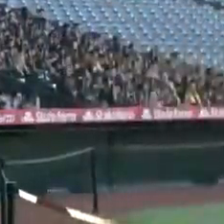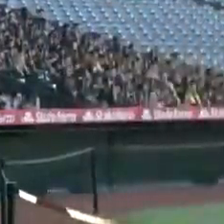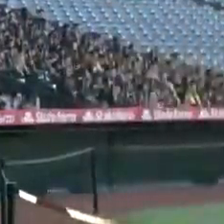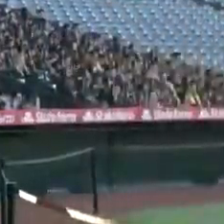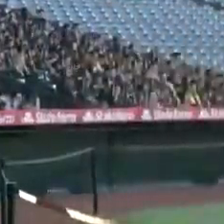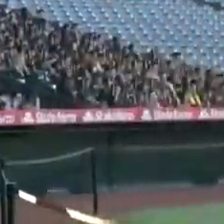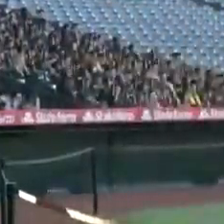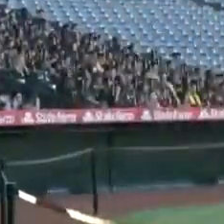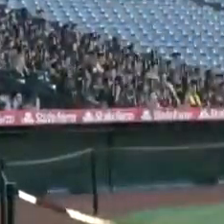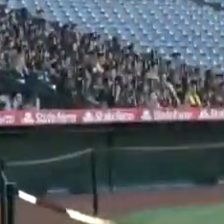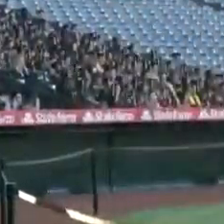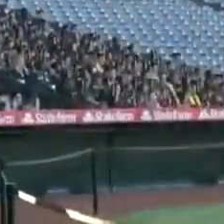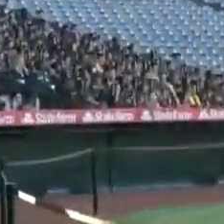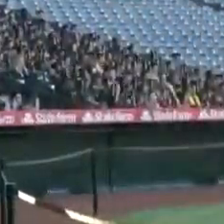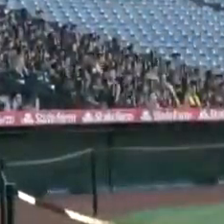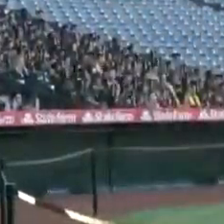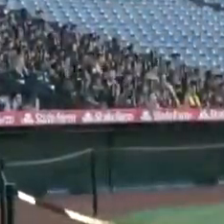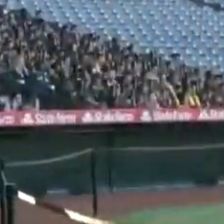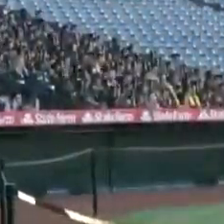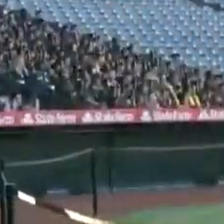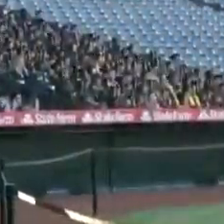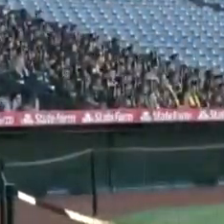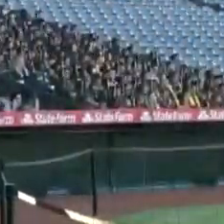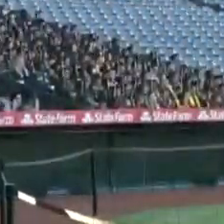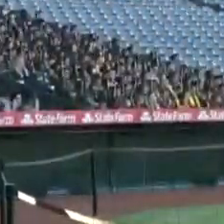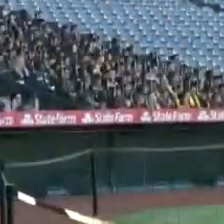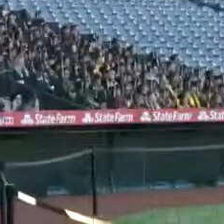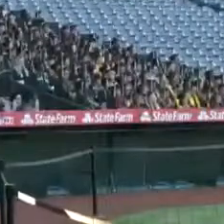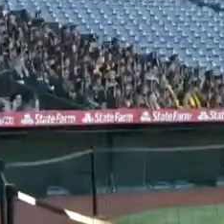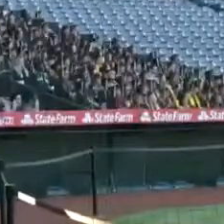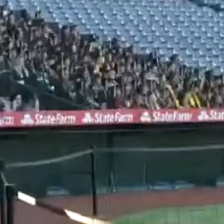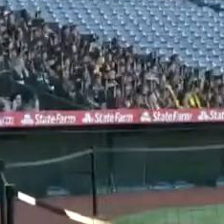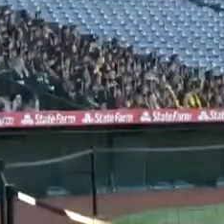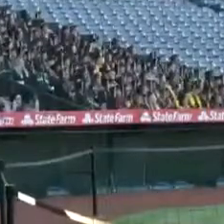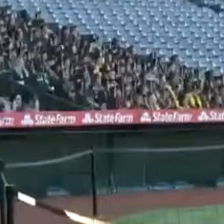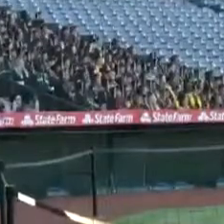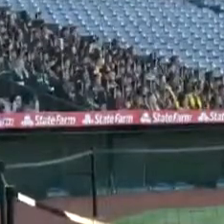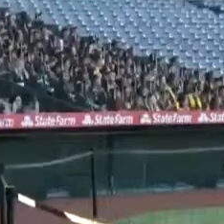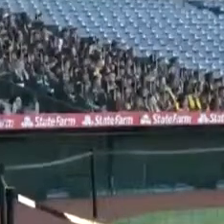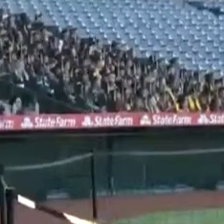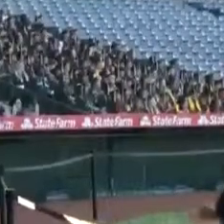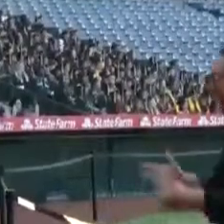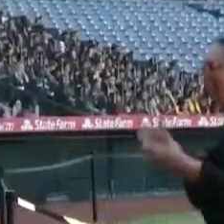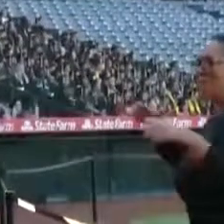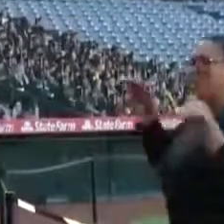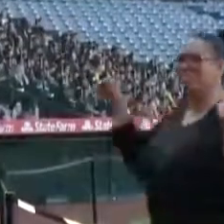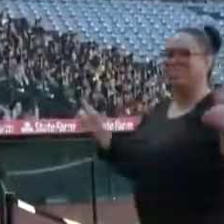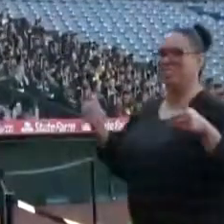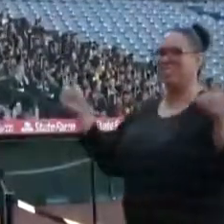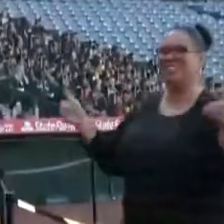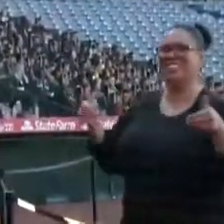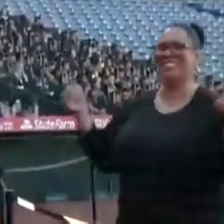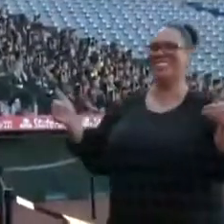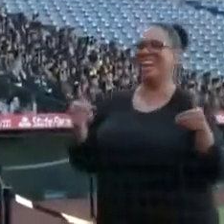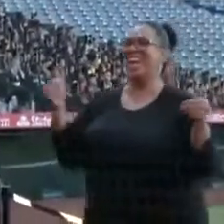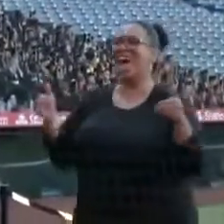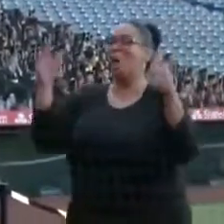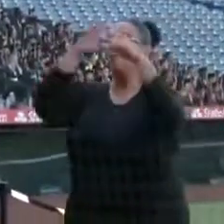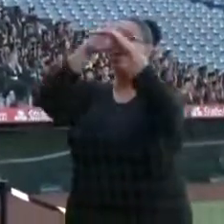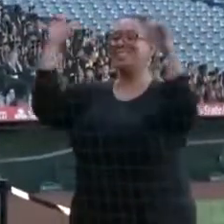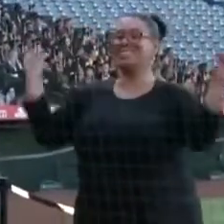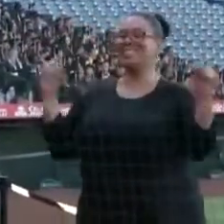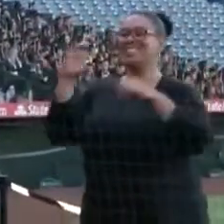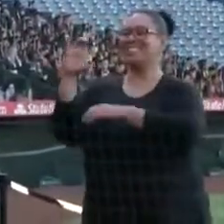Thank you, President Conley. I would like to now introduce Kurt Brower, President of the CSU